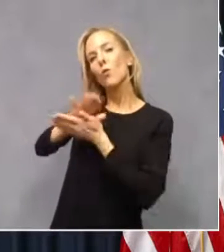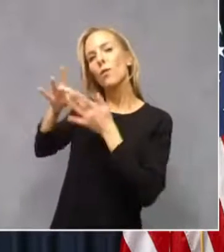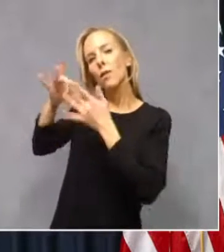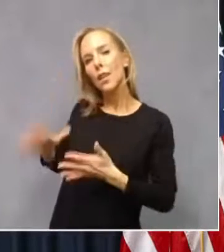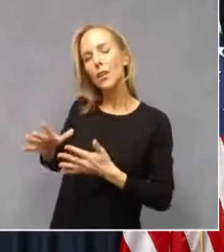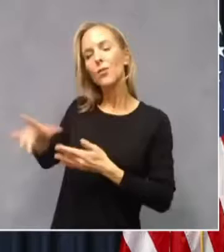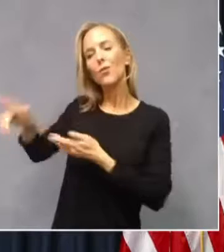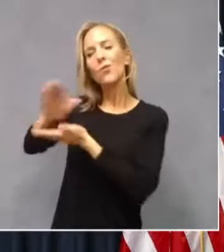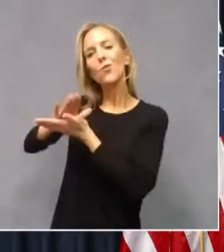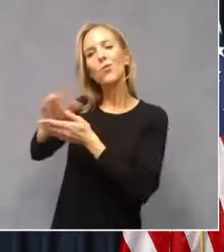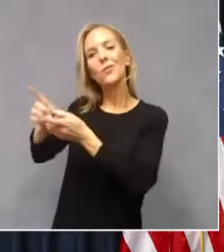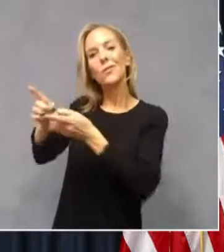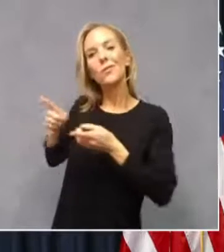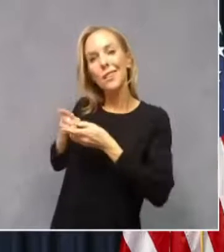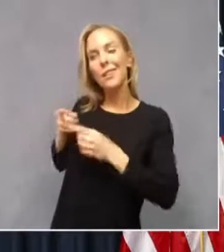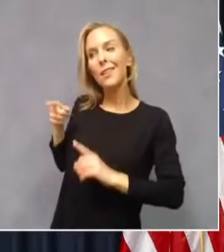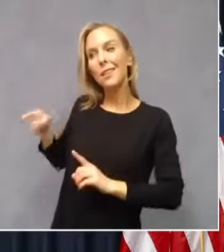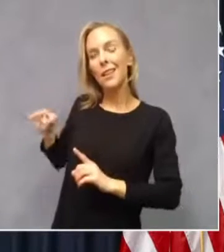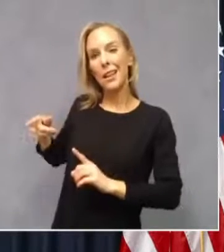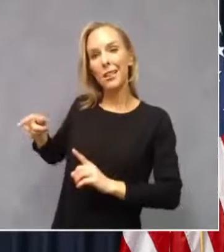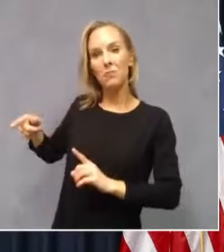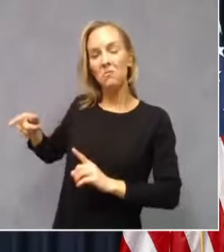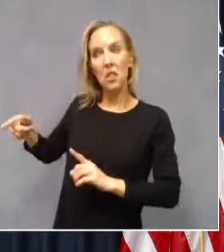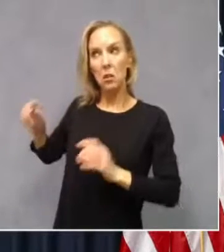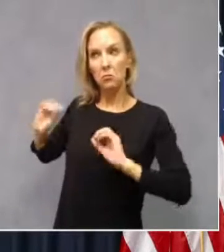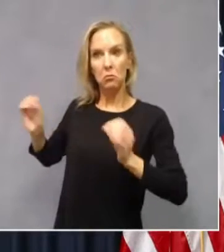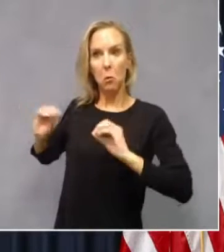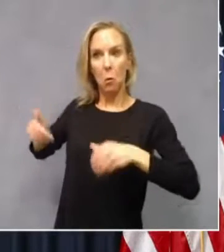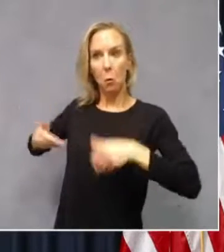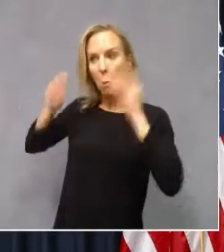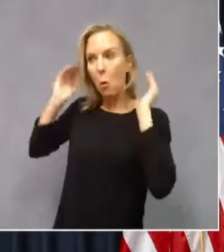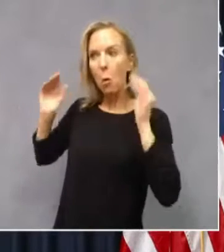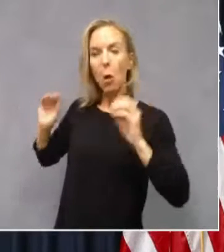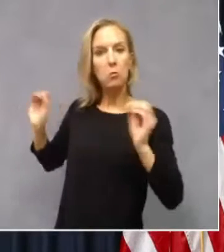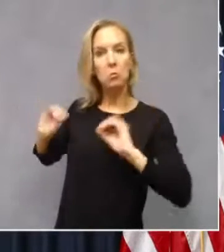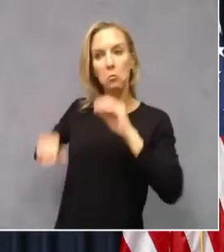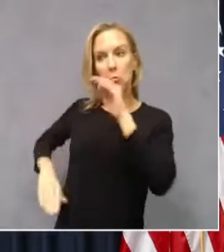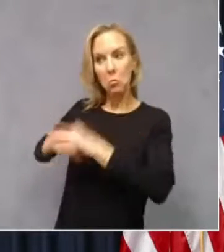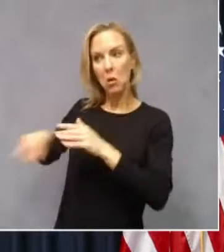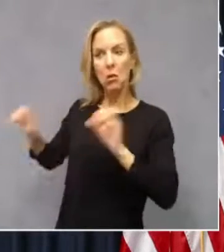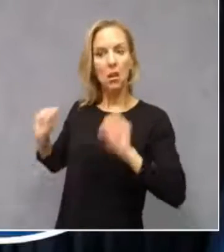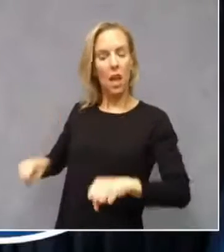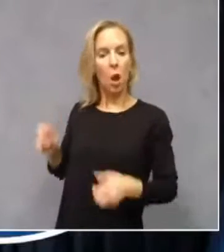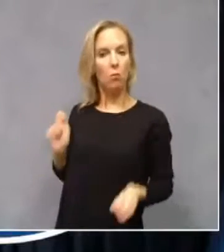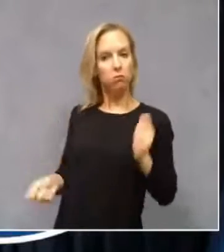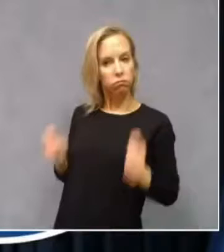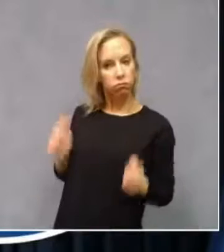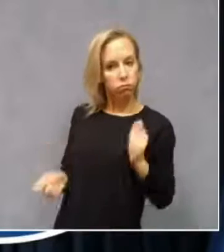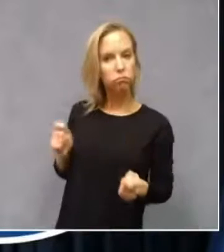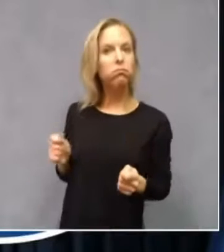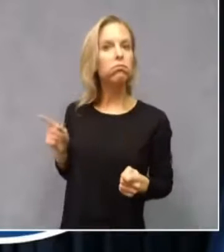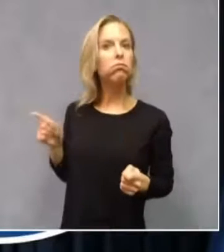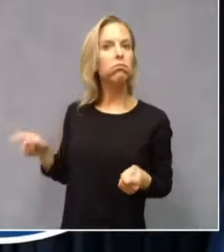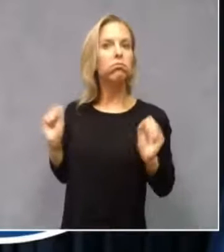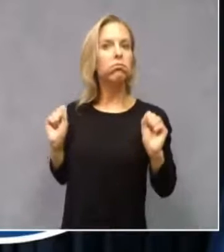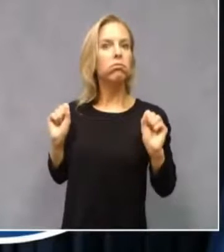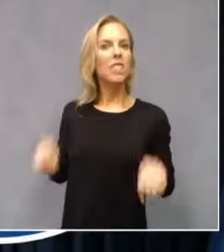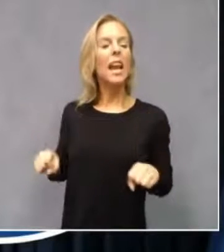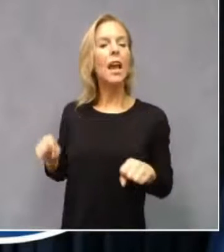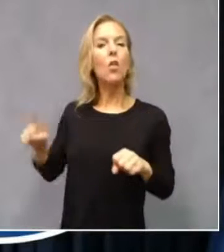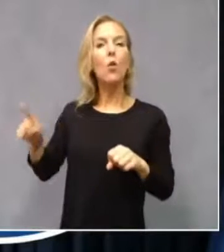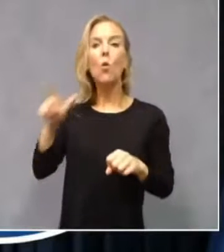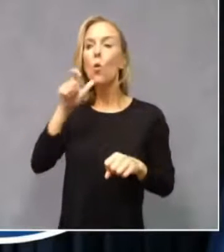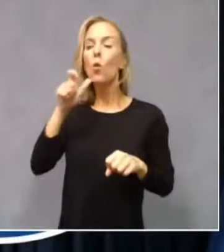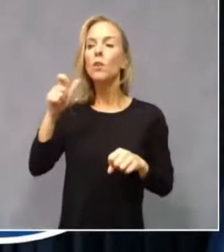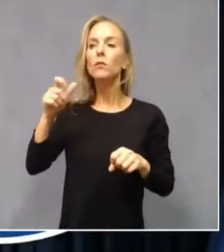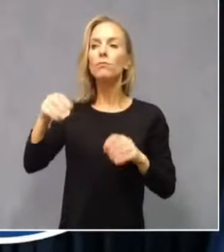not over capacity and we're already able to make adjustments, meaning cut off enrollment so that they could